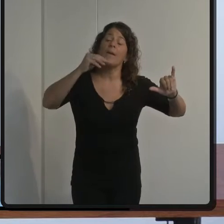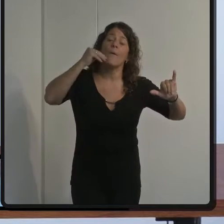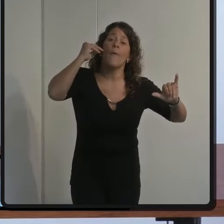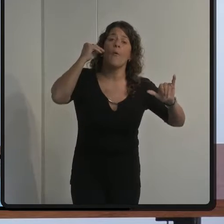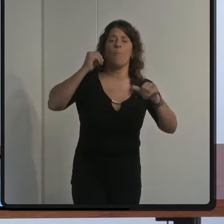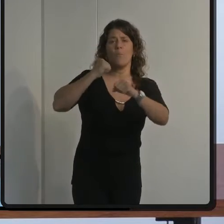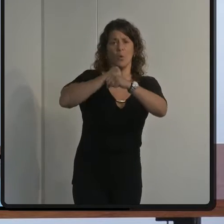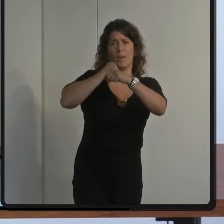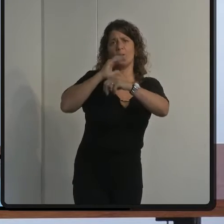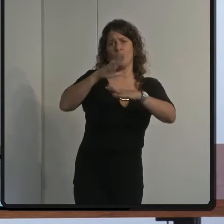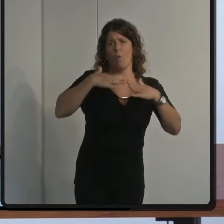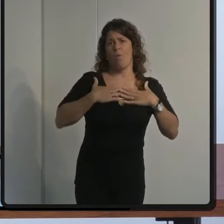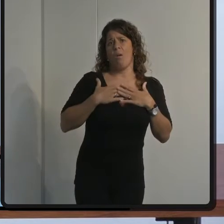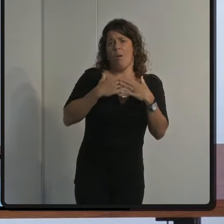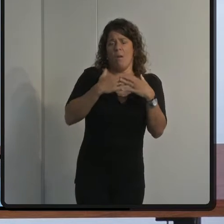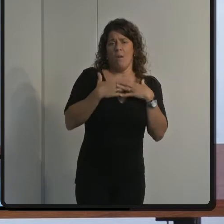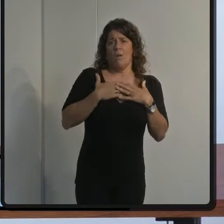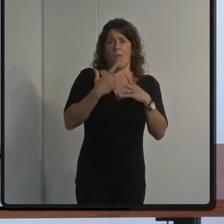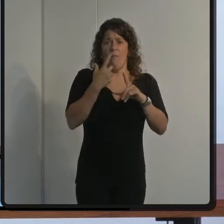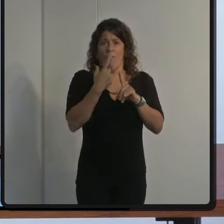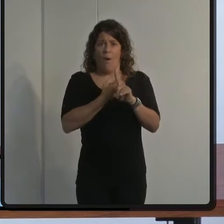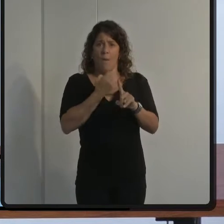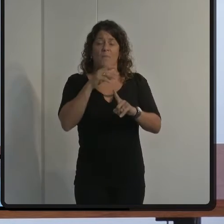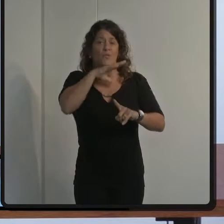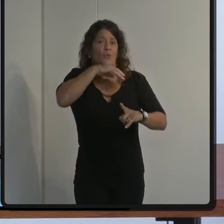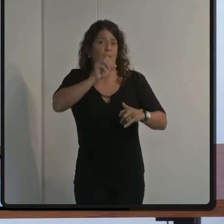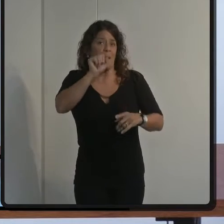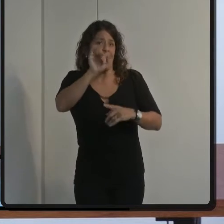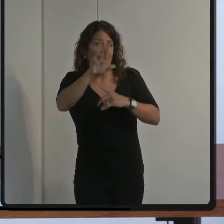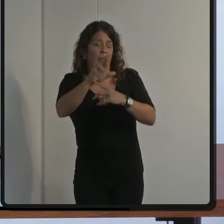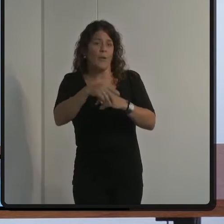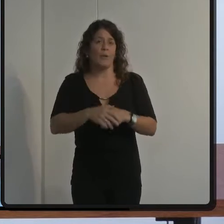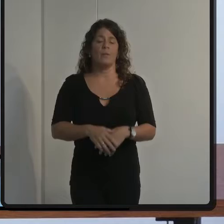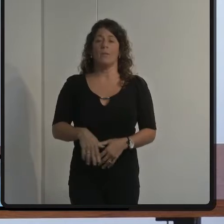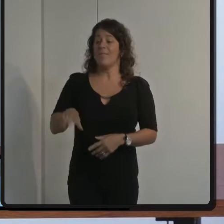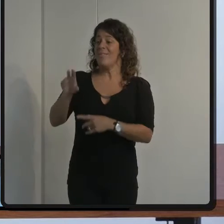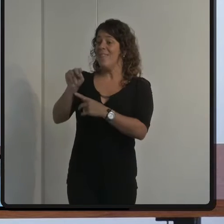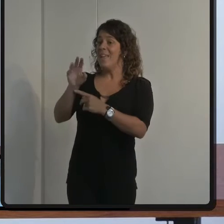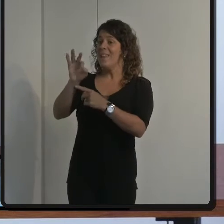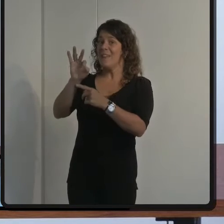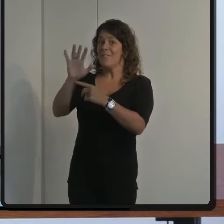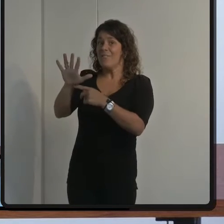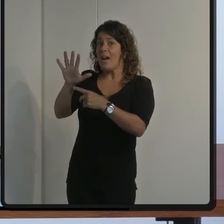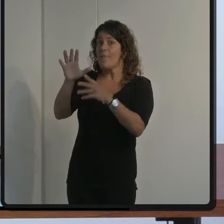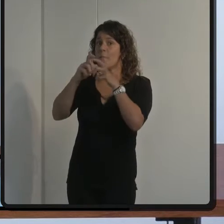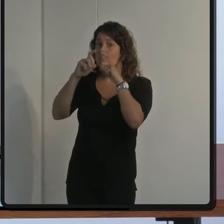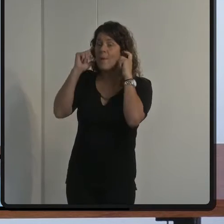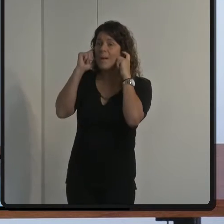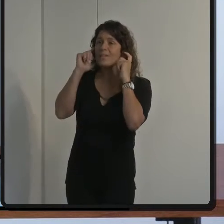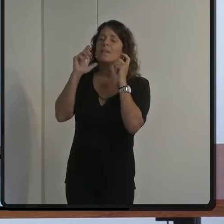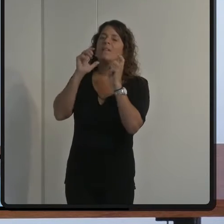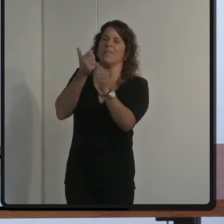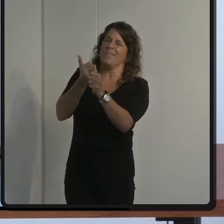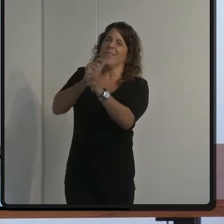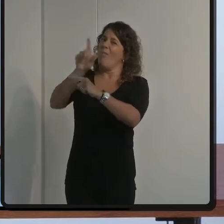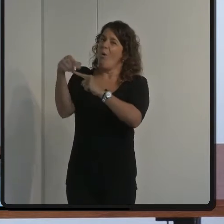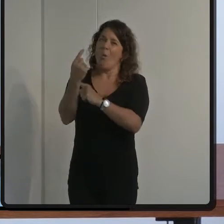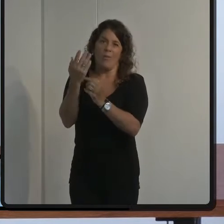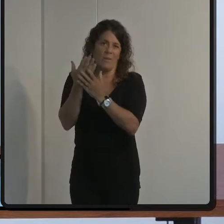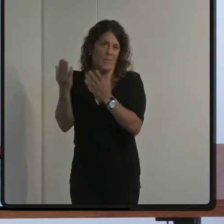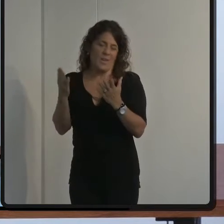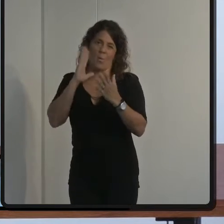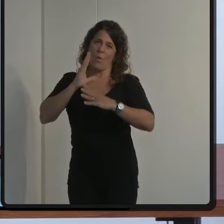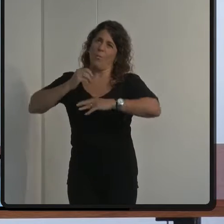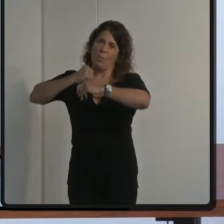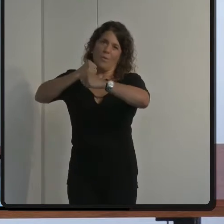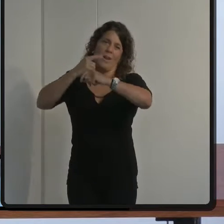from unhealthful air. N95 masks are the only face coverings that protect against the fine particles and smoke.